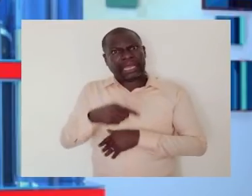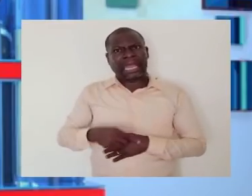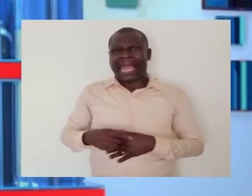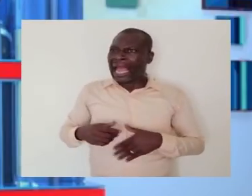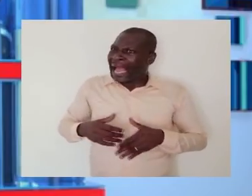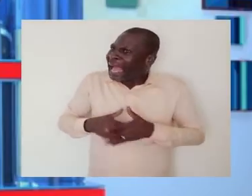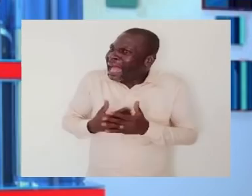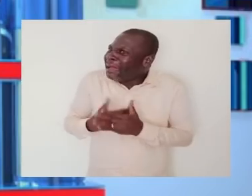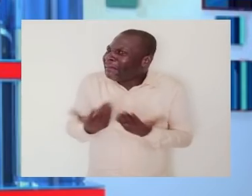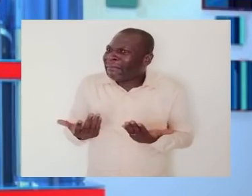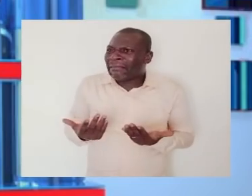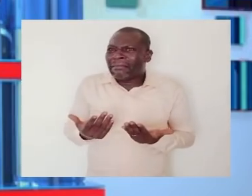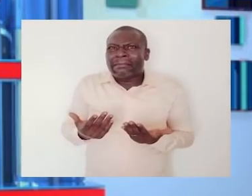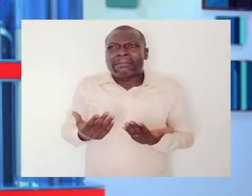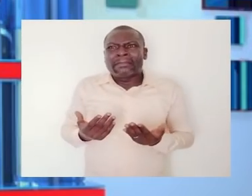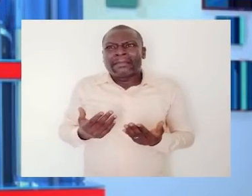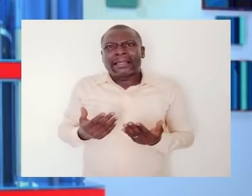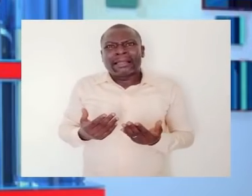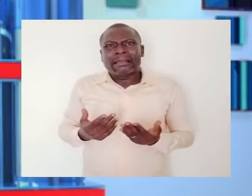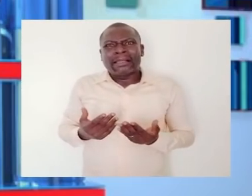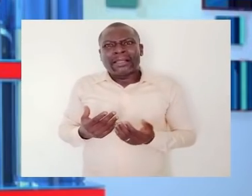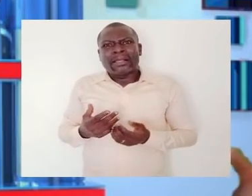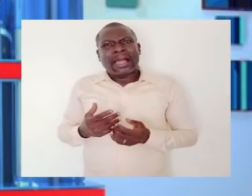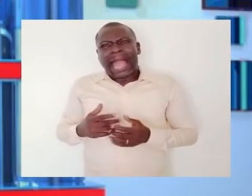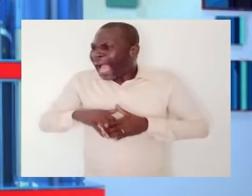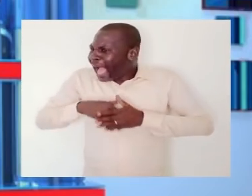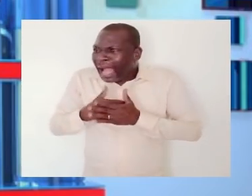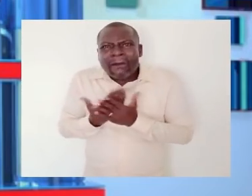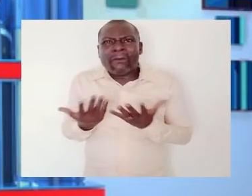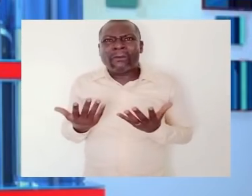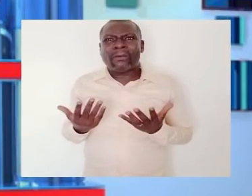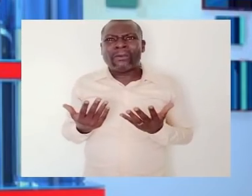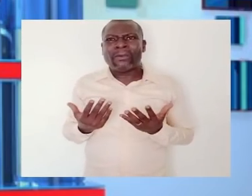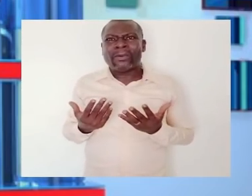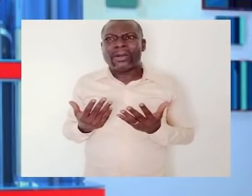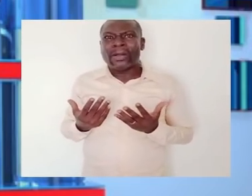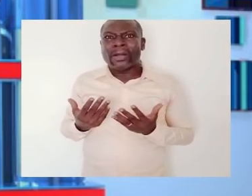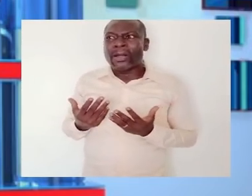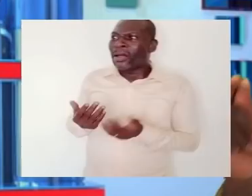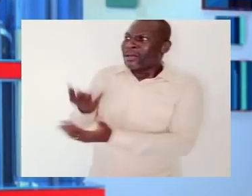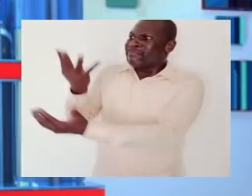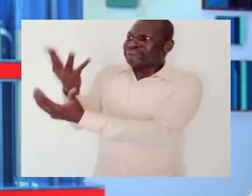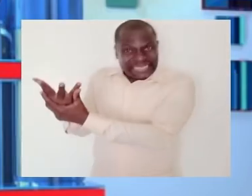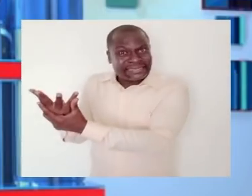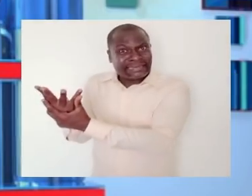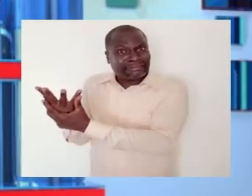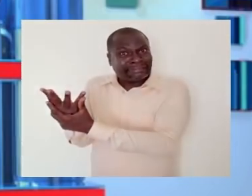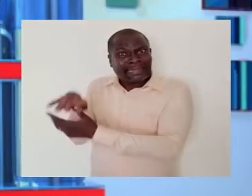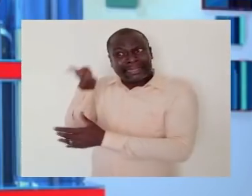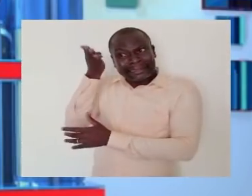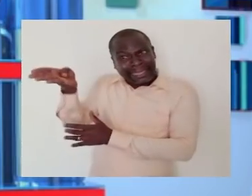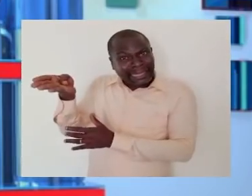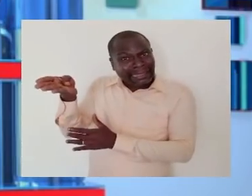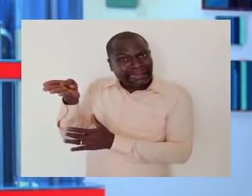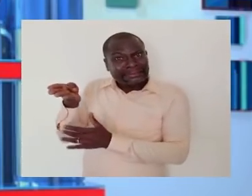if the foundations are destroyed, what can the righteous do? Prison no anke adu obi